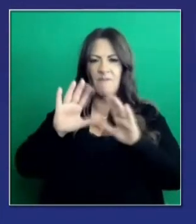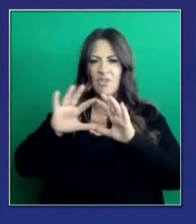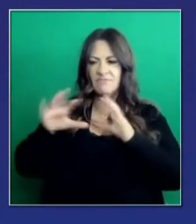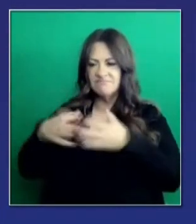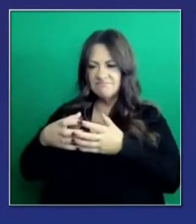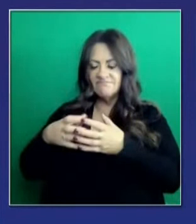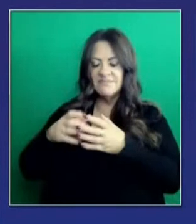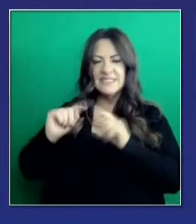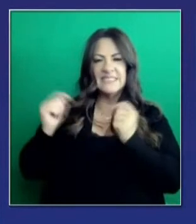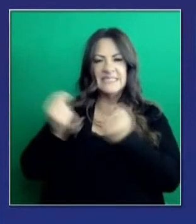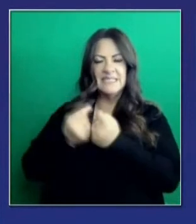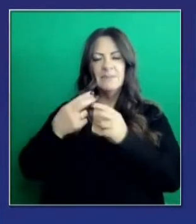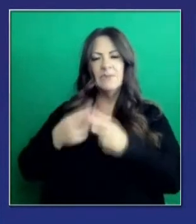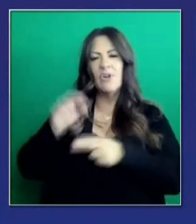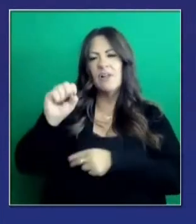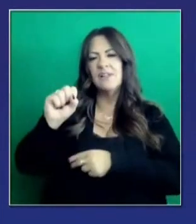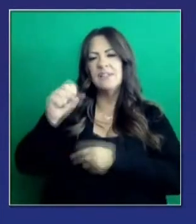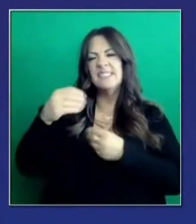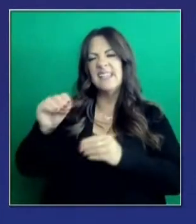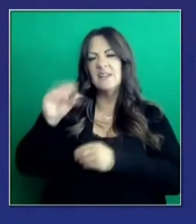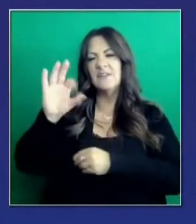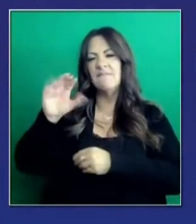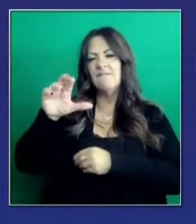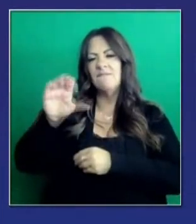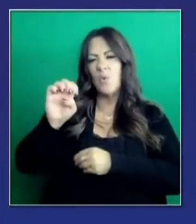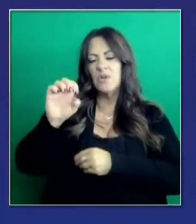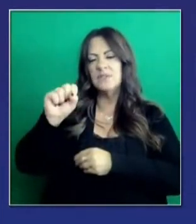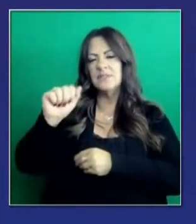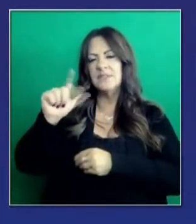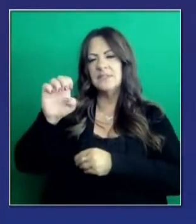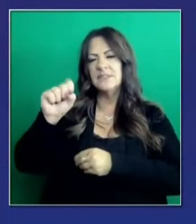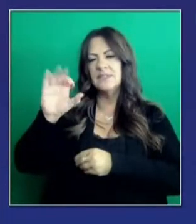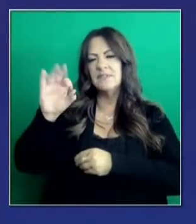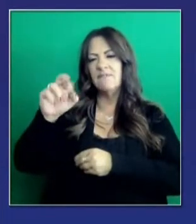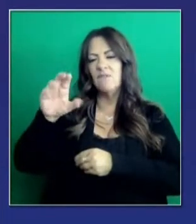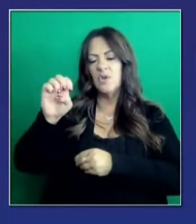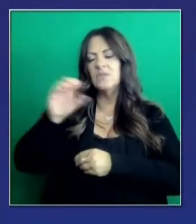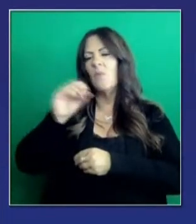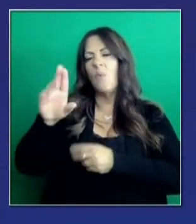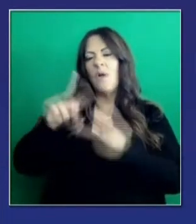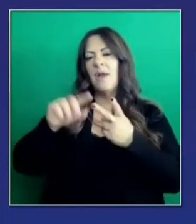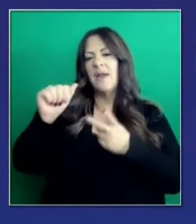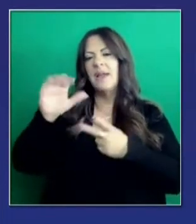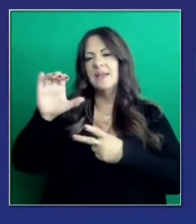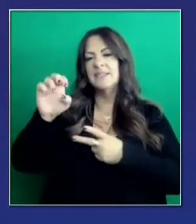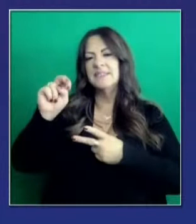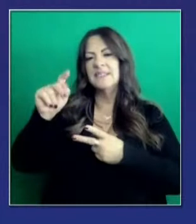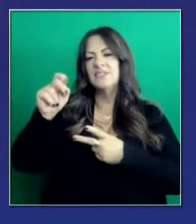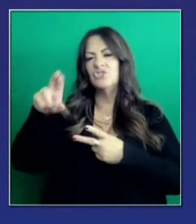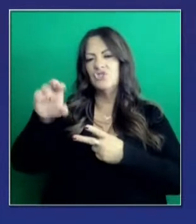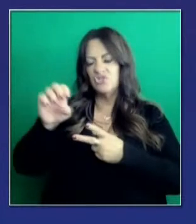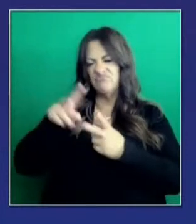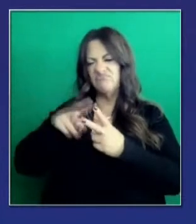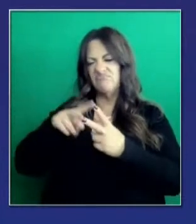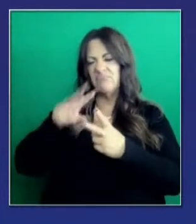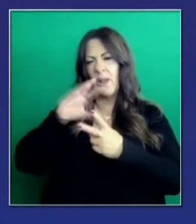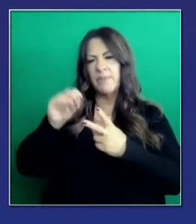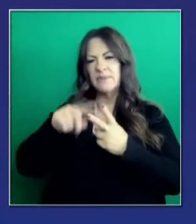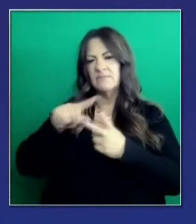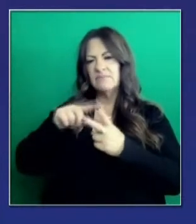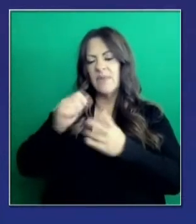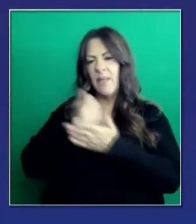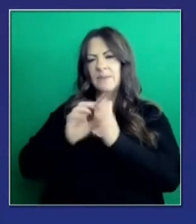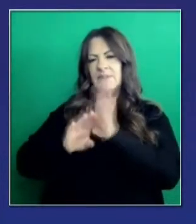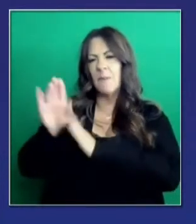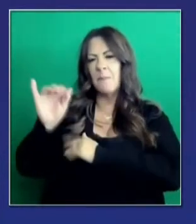Salesforce, Accenture, and Scheduler, which is one of the more interesting startup companies here in the state of California. And so we're really